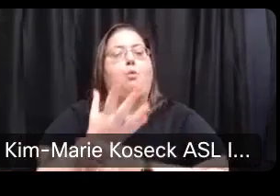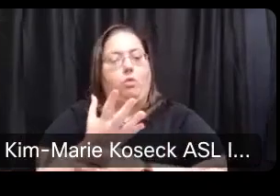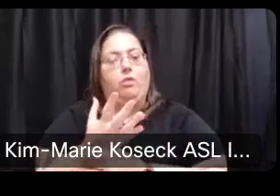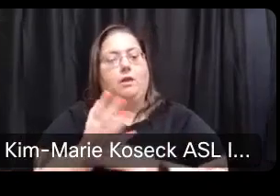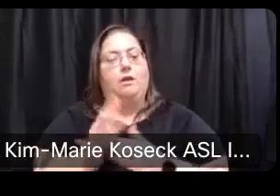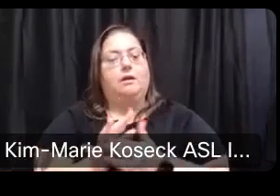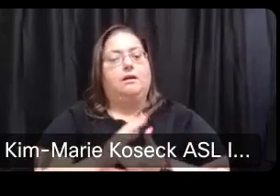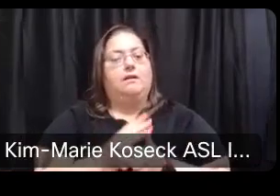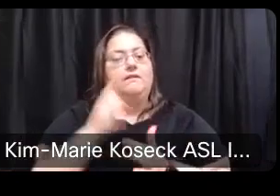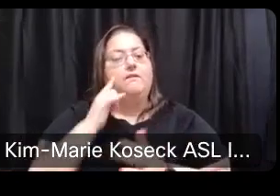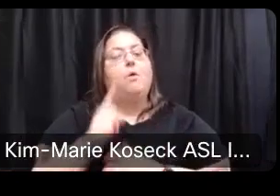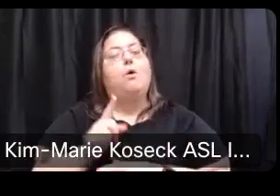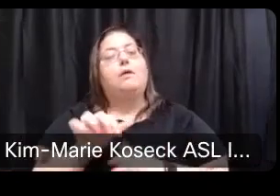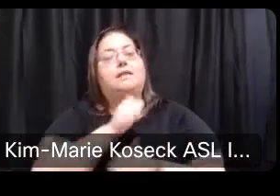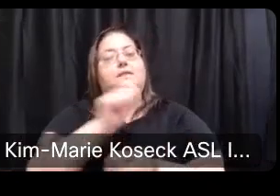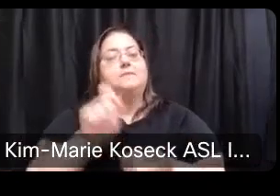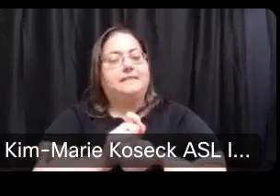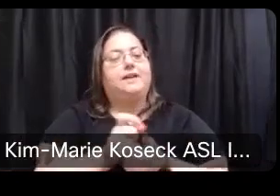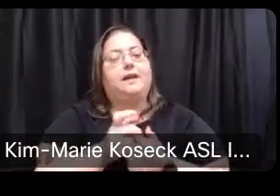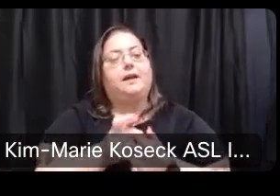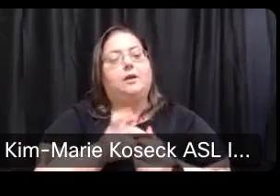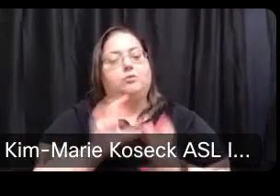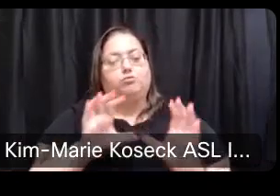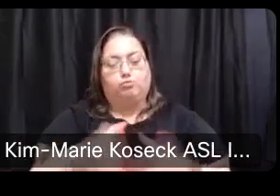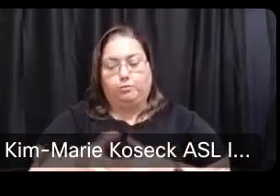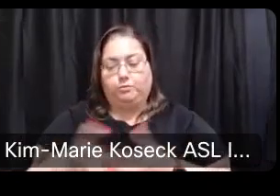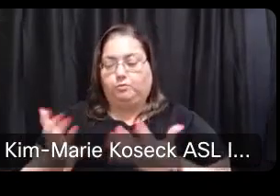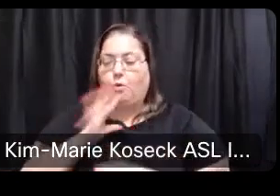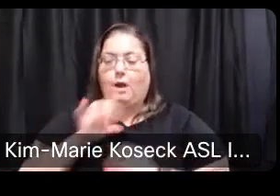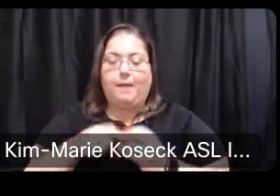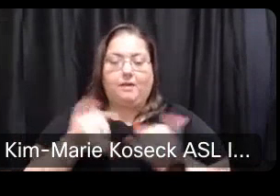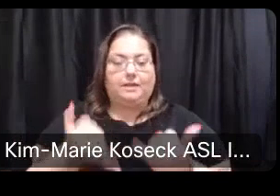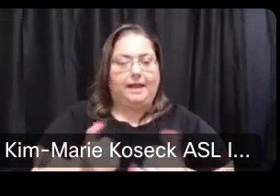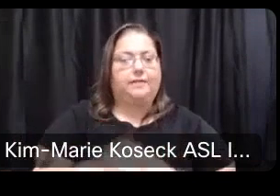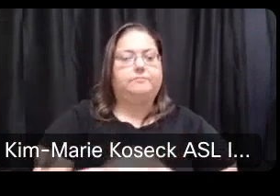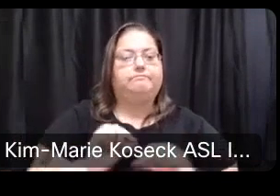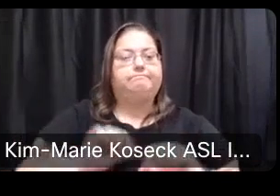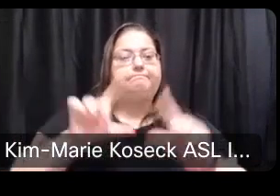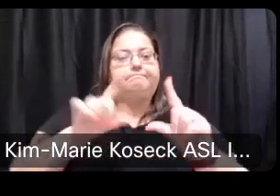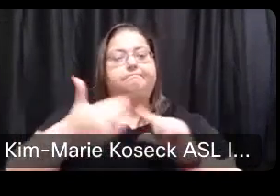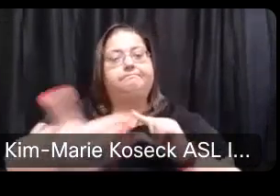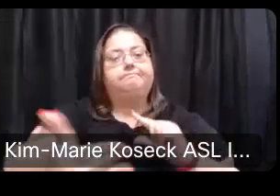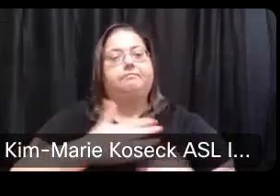of programs, particularly the two that we're talking about today. Next slide, please.